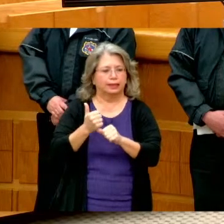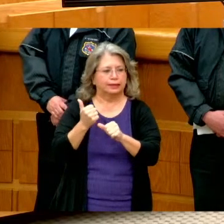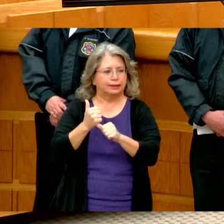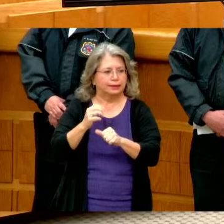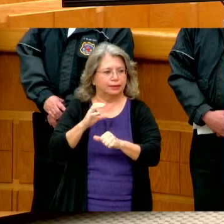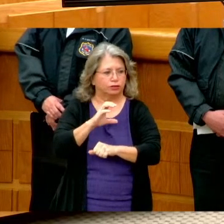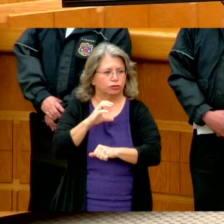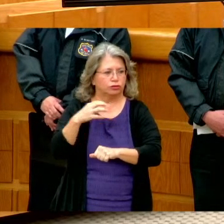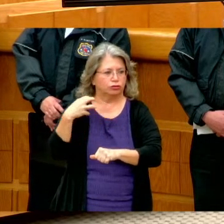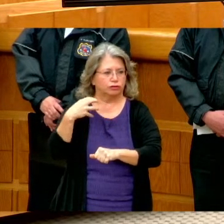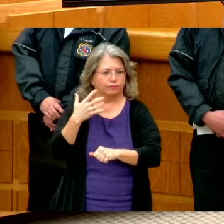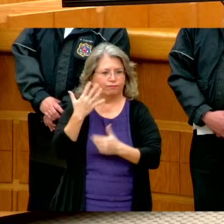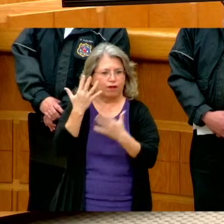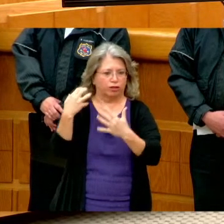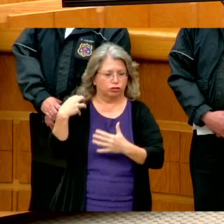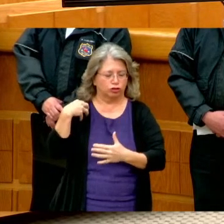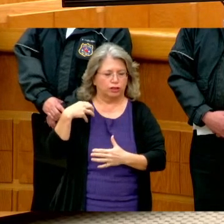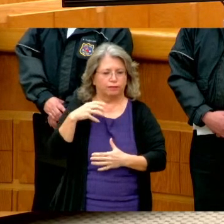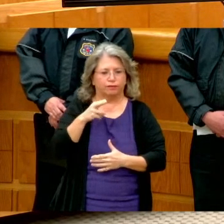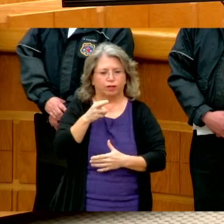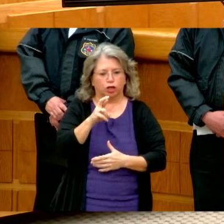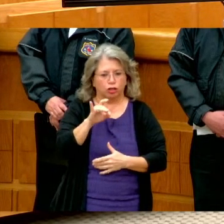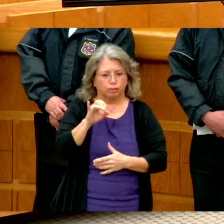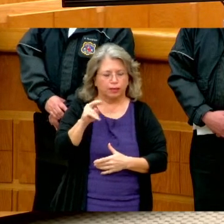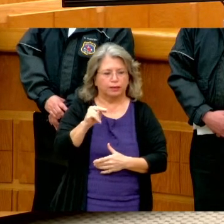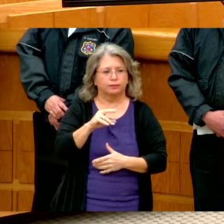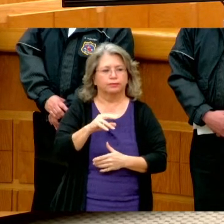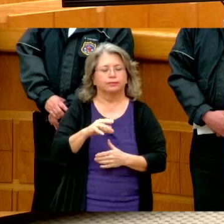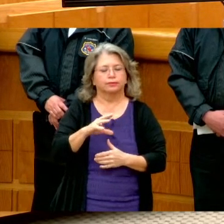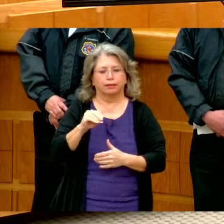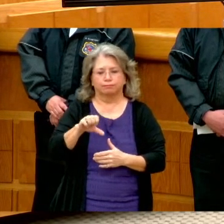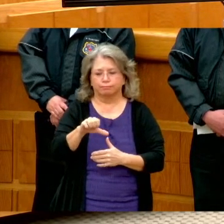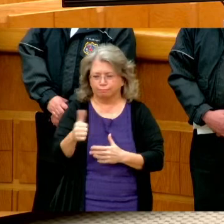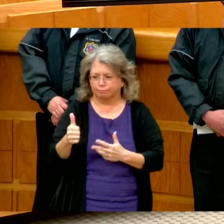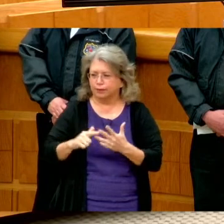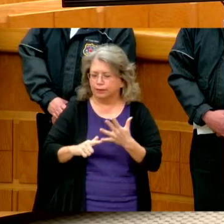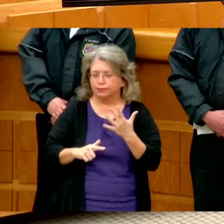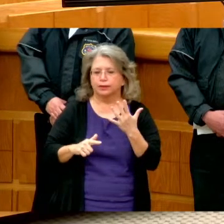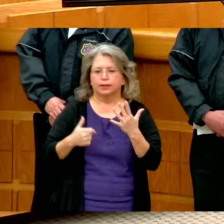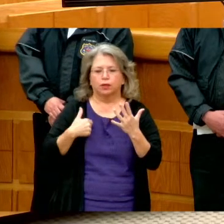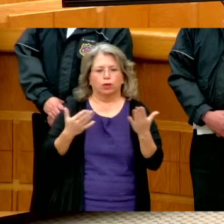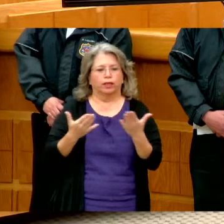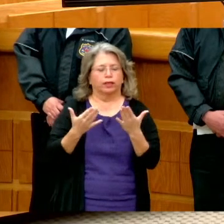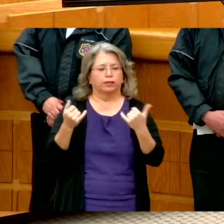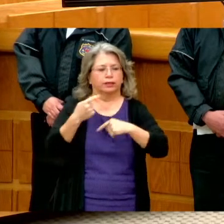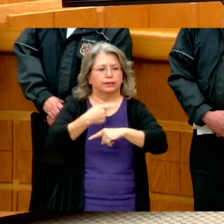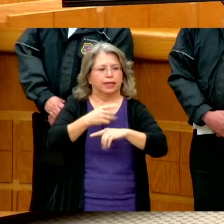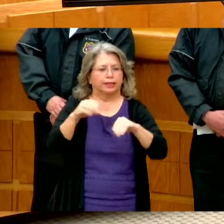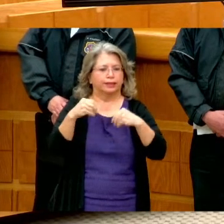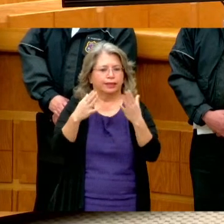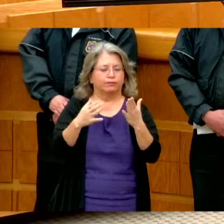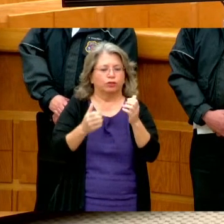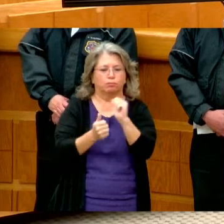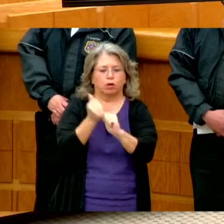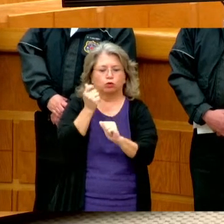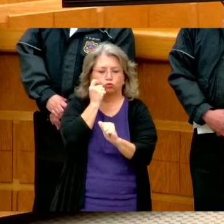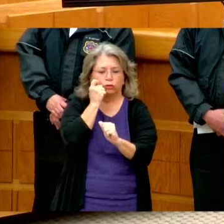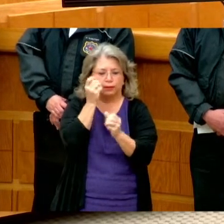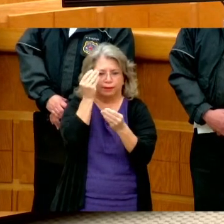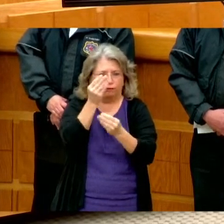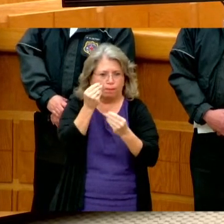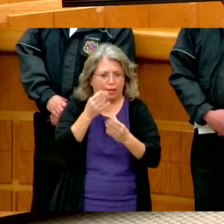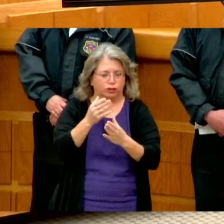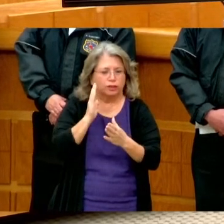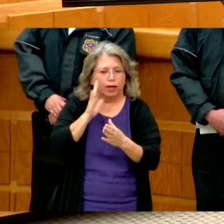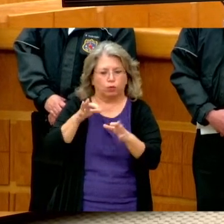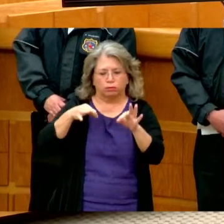Urban. And we're here today to give you the latest information, and they will get the details